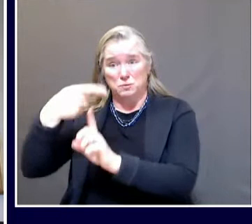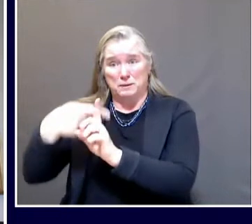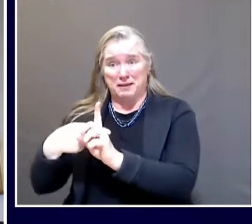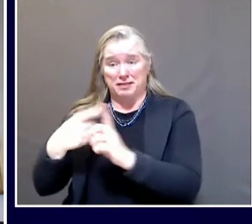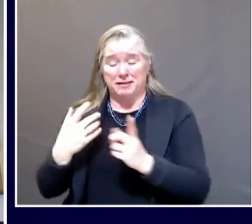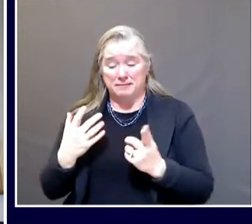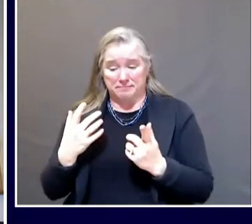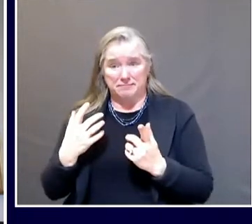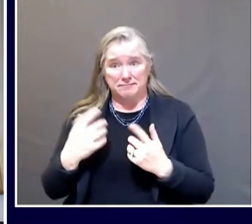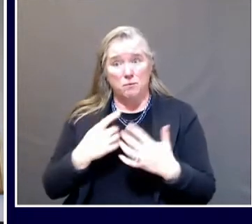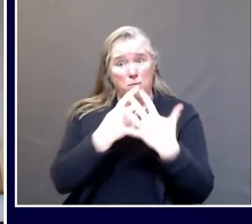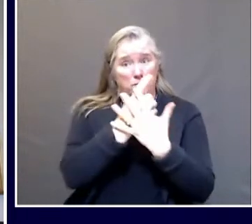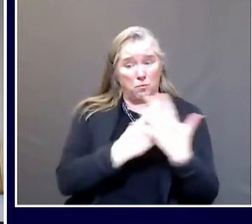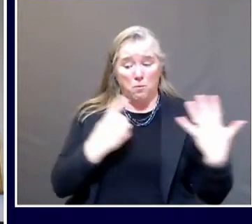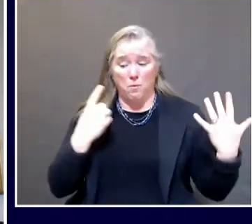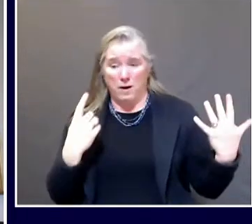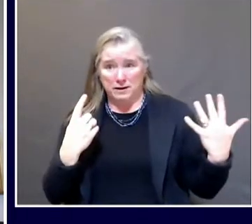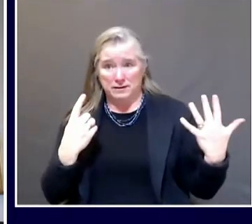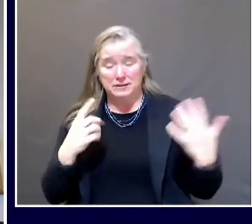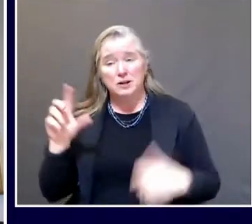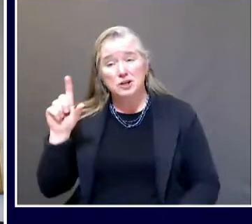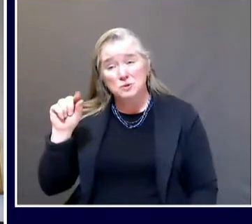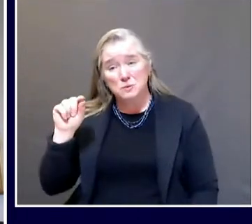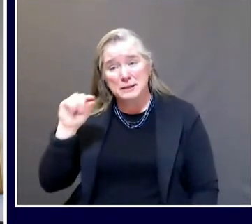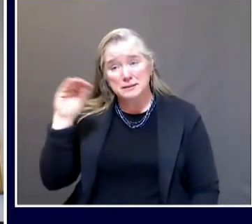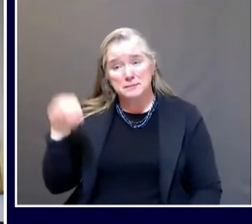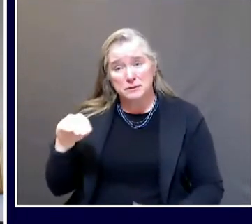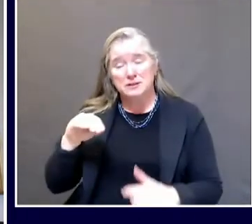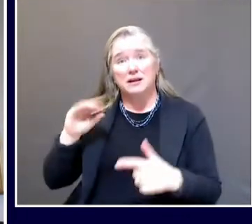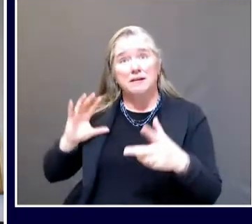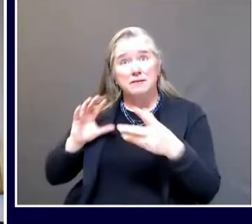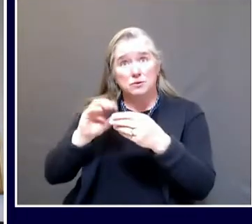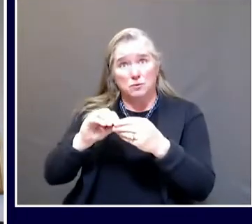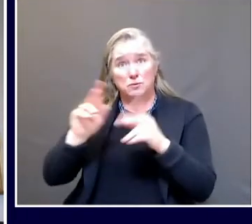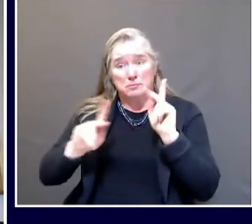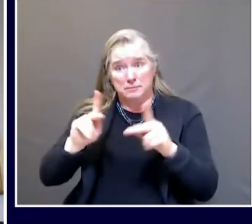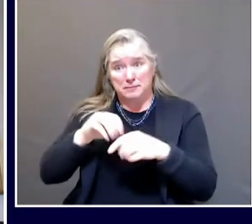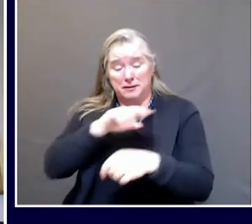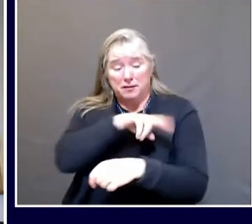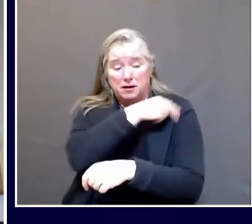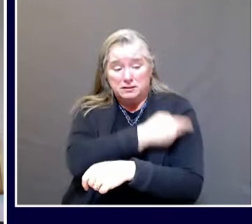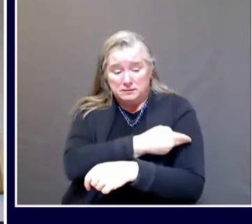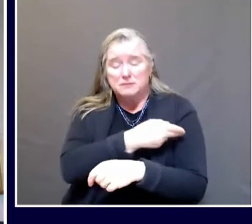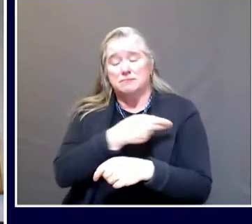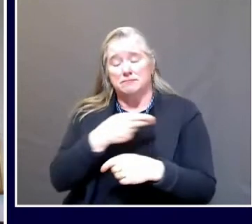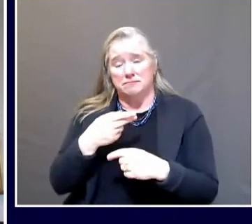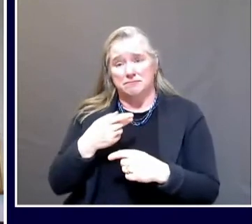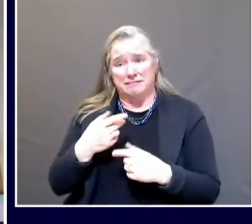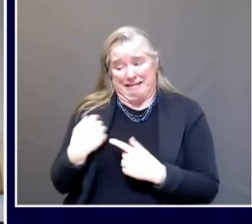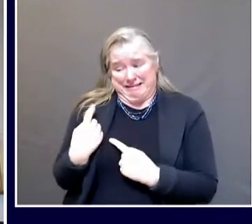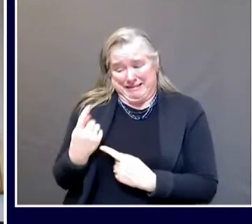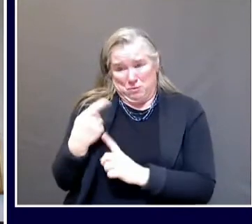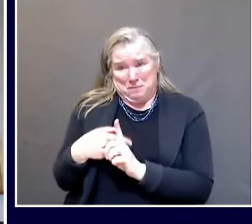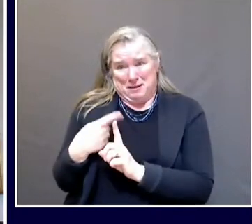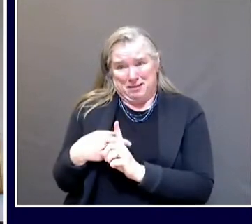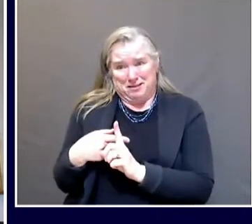days, we've logged 20% of all of our hospitalizations. Right now in Maine,